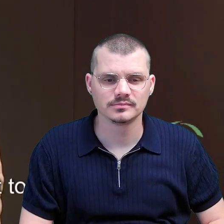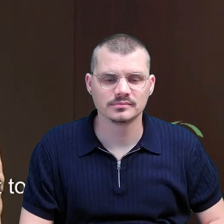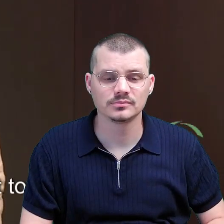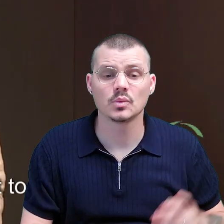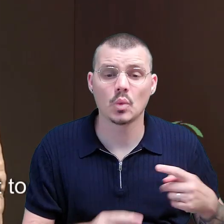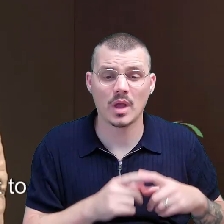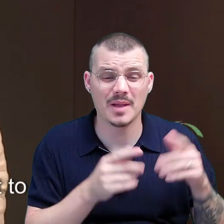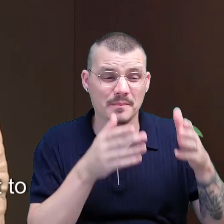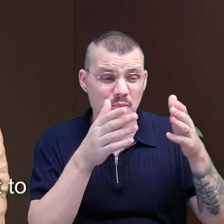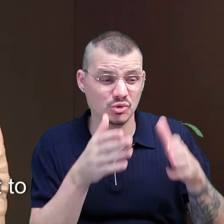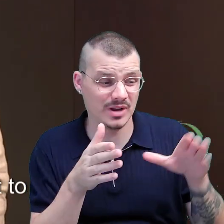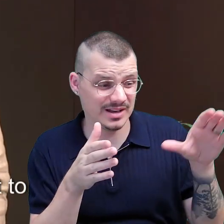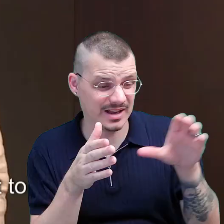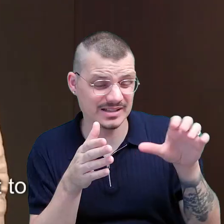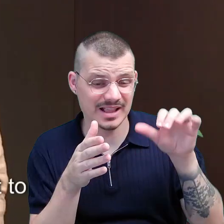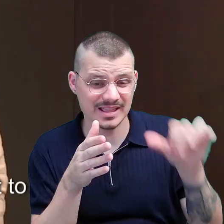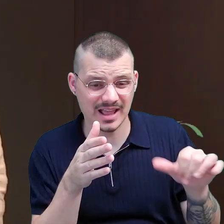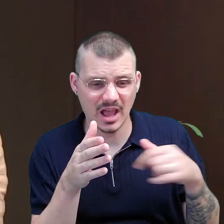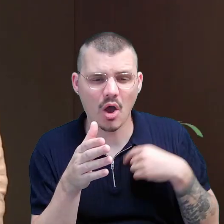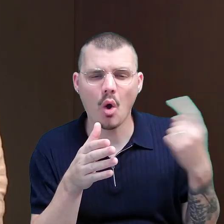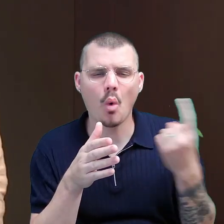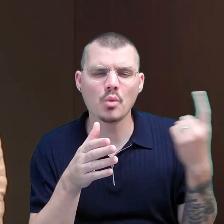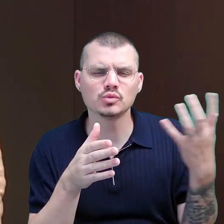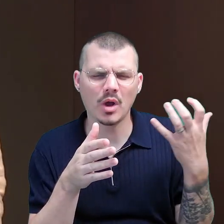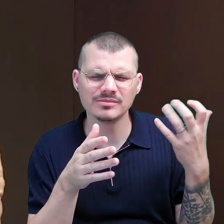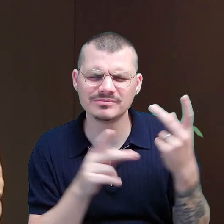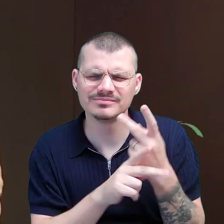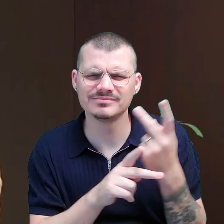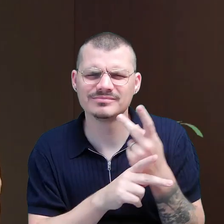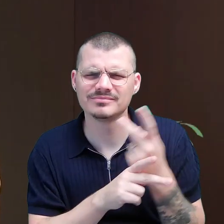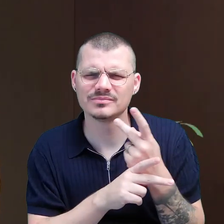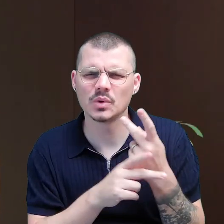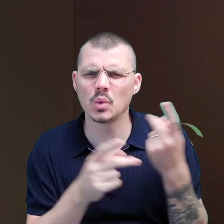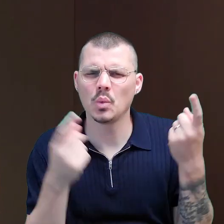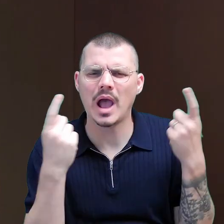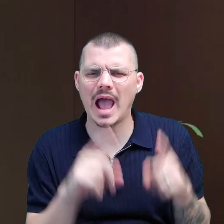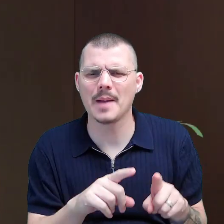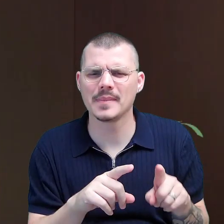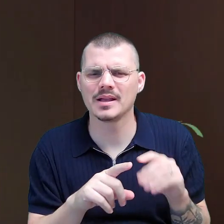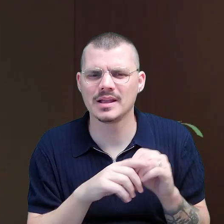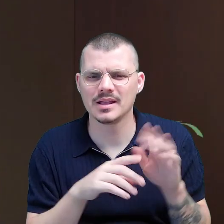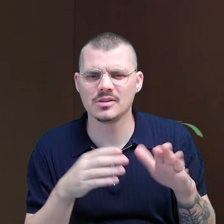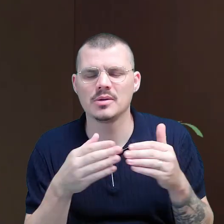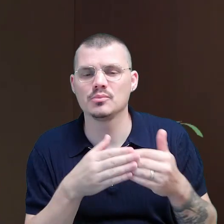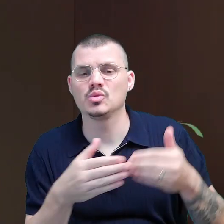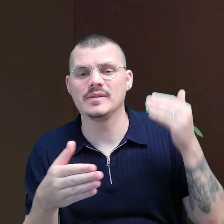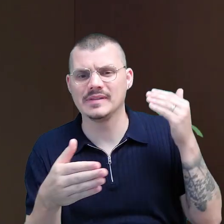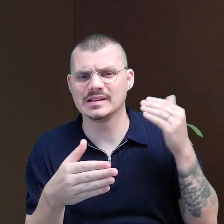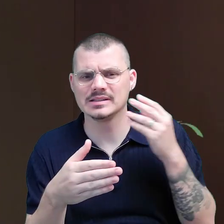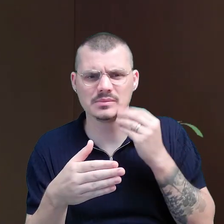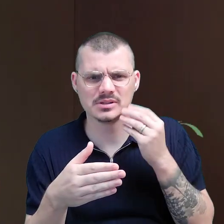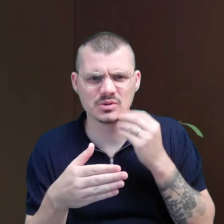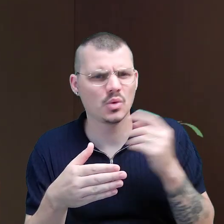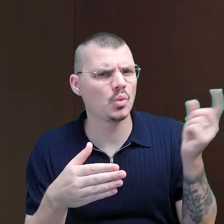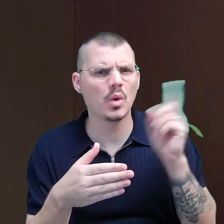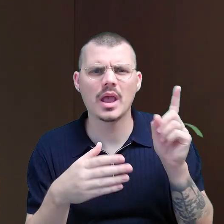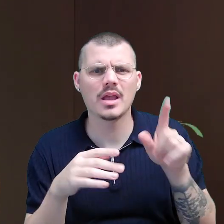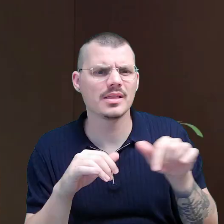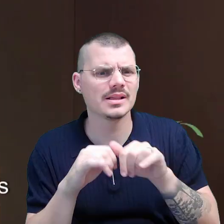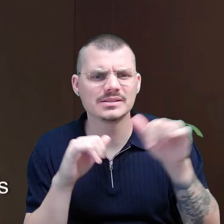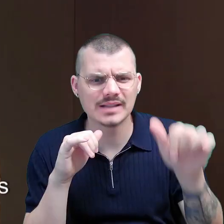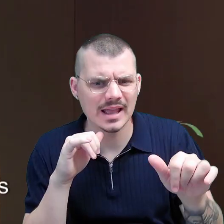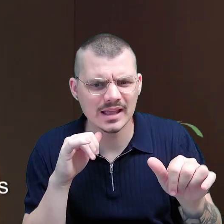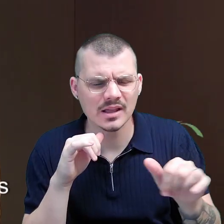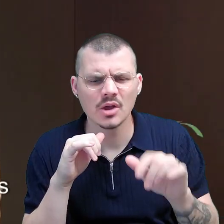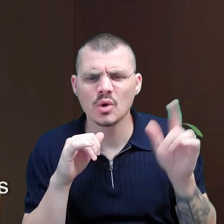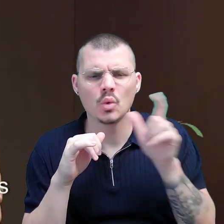When a person does this, I always want to figure out what's happened to them in their previous experiences. Where did they stay?